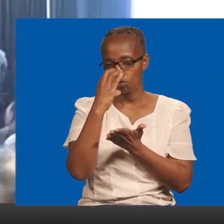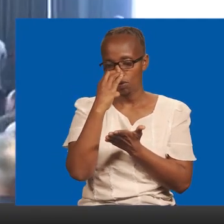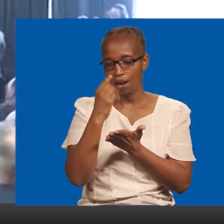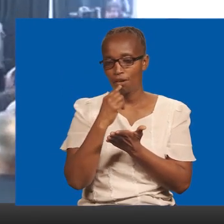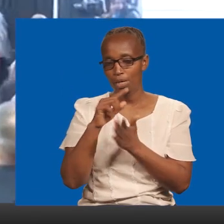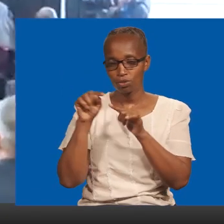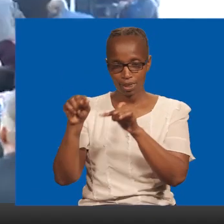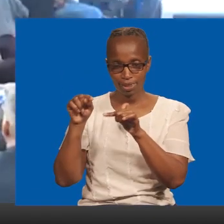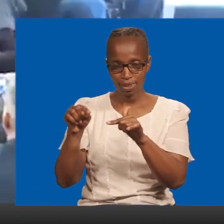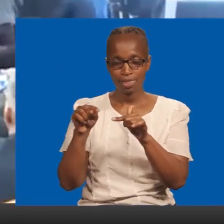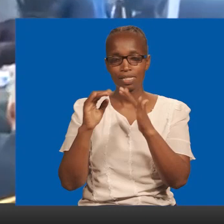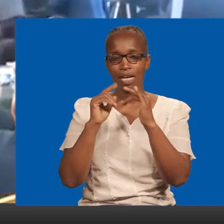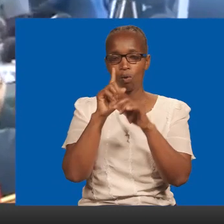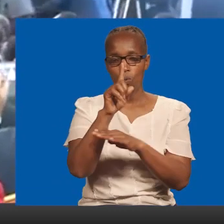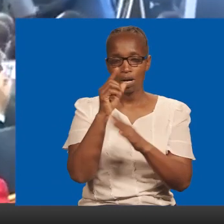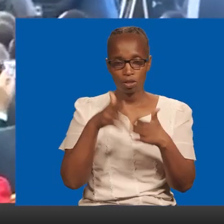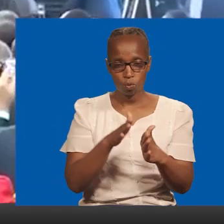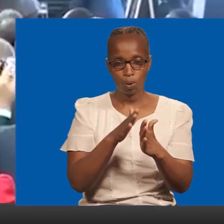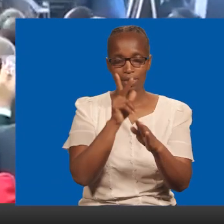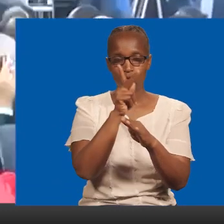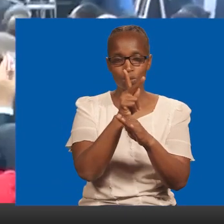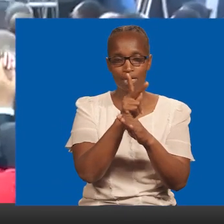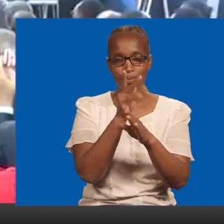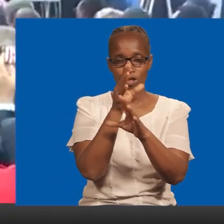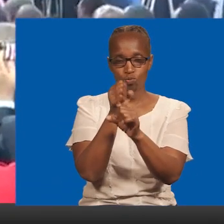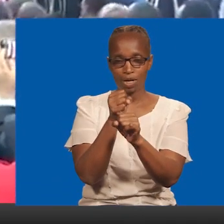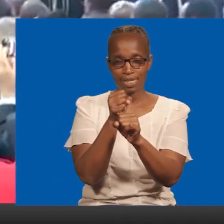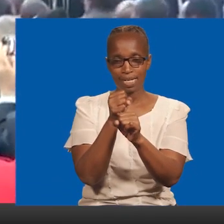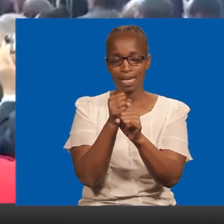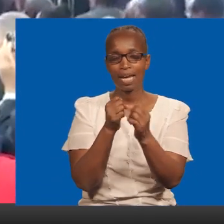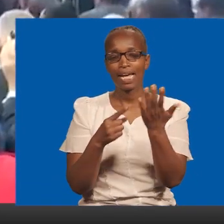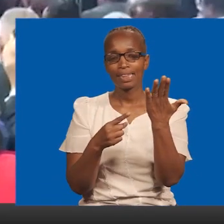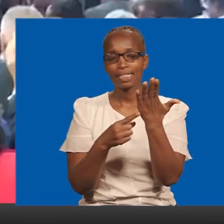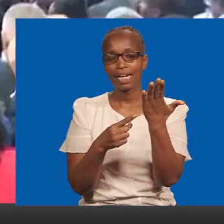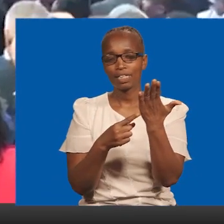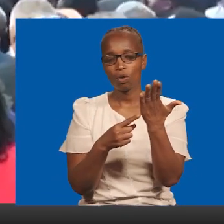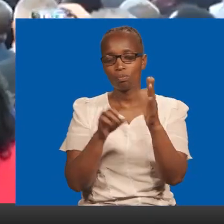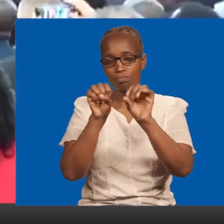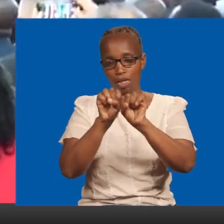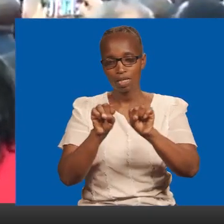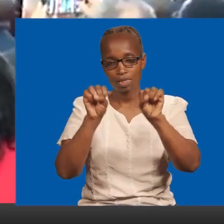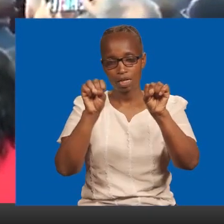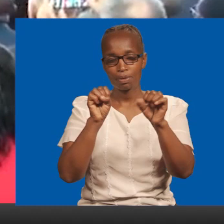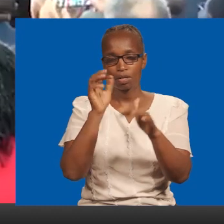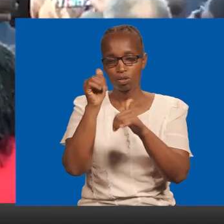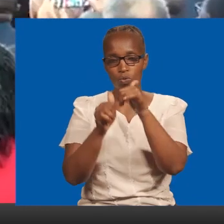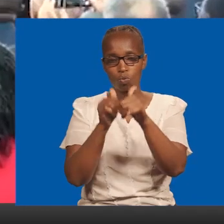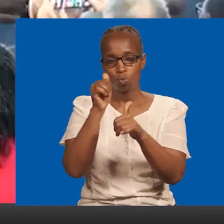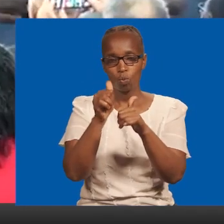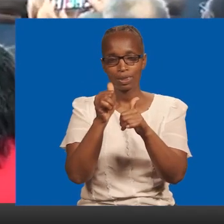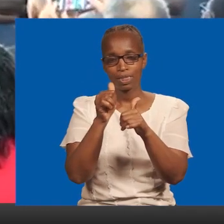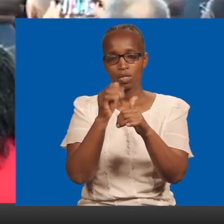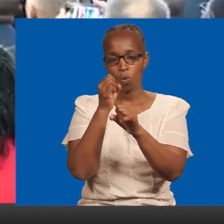alitaja mfumo huu mpya kama hatua ya kukuza uaminifu na wawekezaji. The electronic system domiciled in the Central Bank of